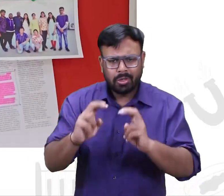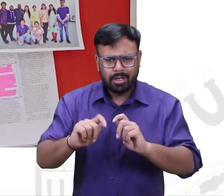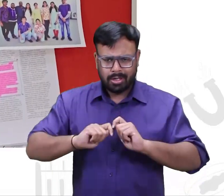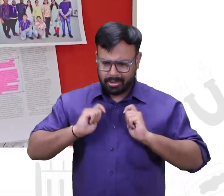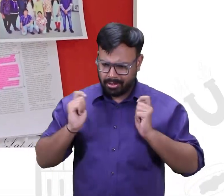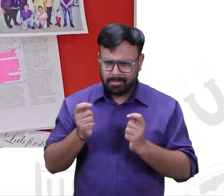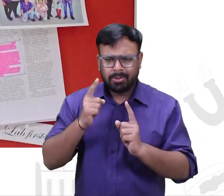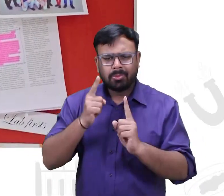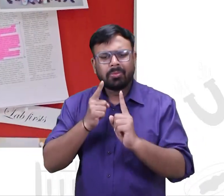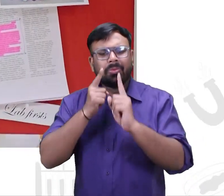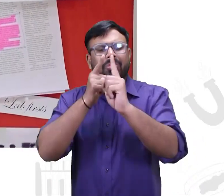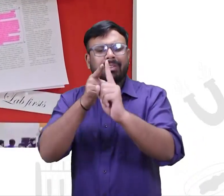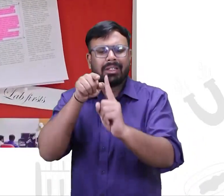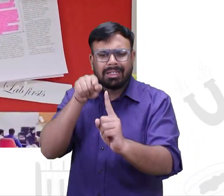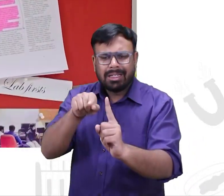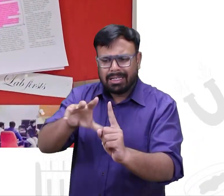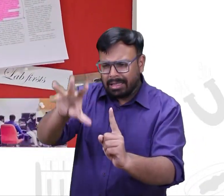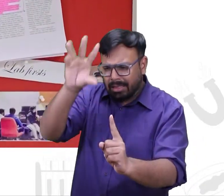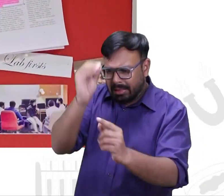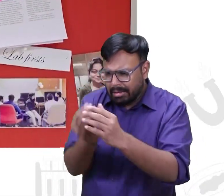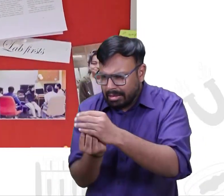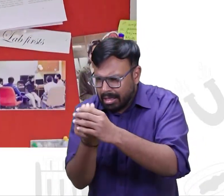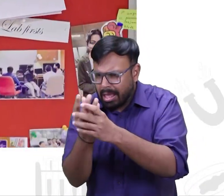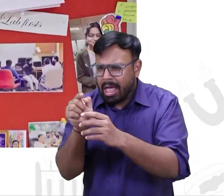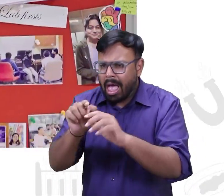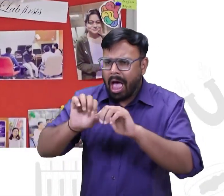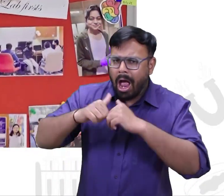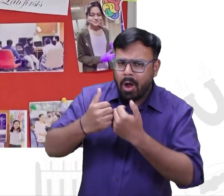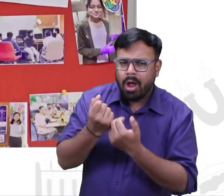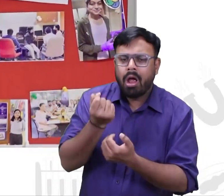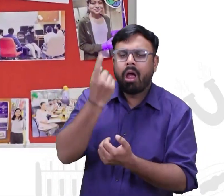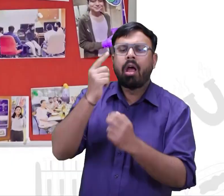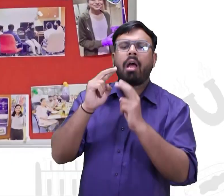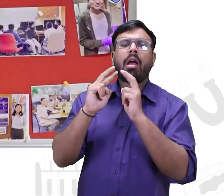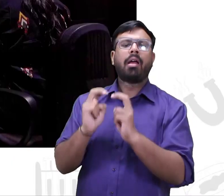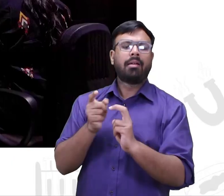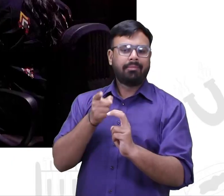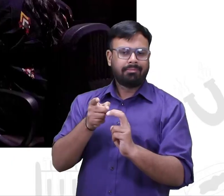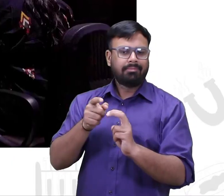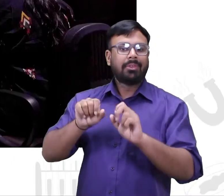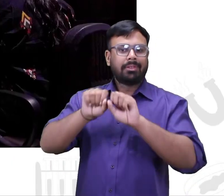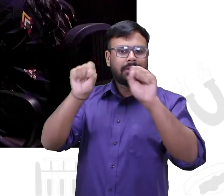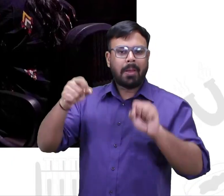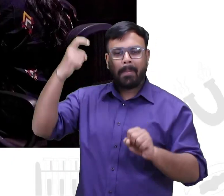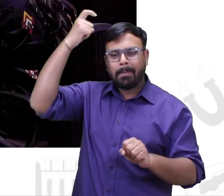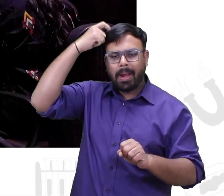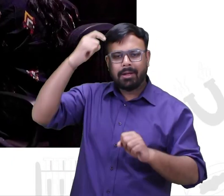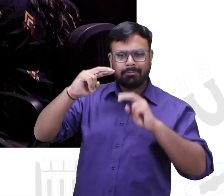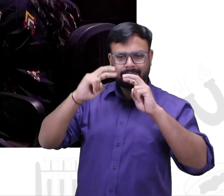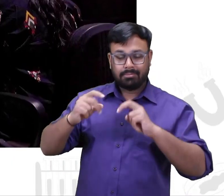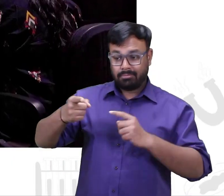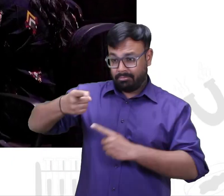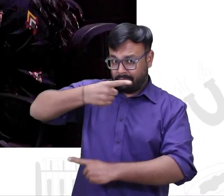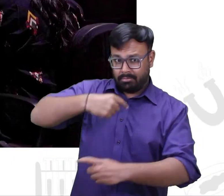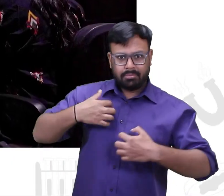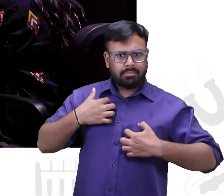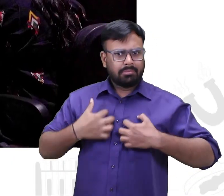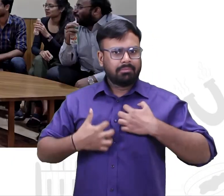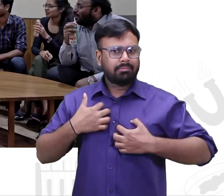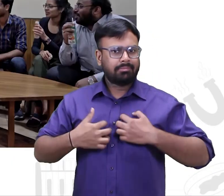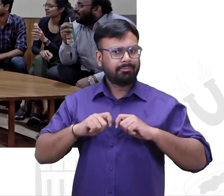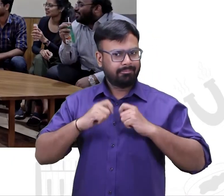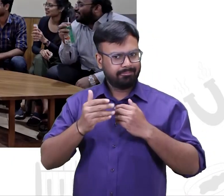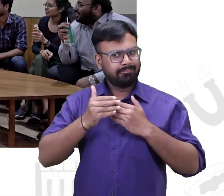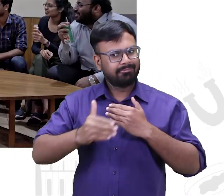curious, driven, and are always working together towards our shared goal of understanding axon growth and regeneration in the nervous system. We are excited about